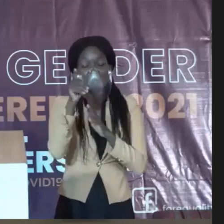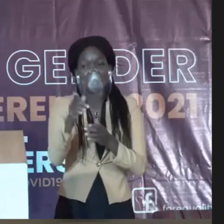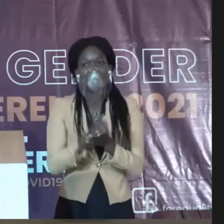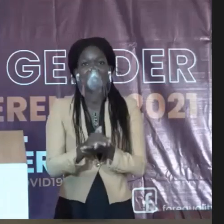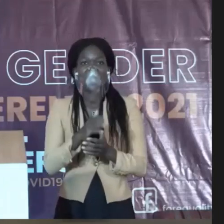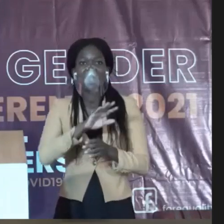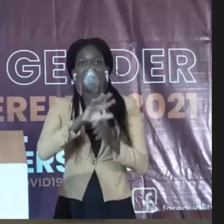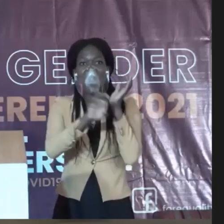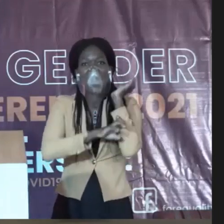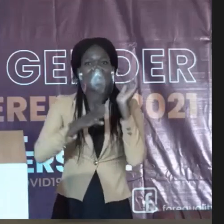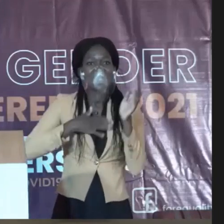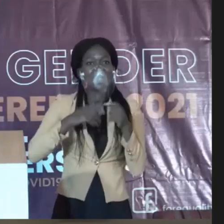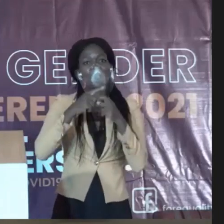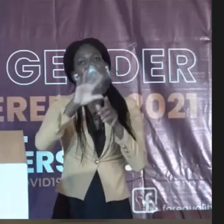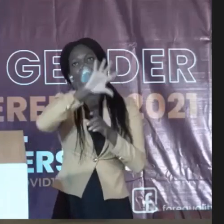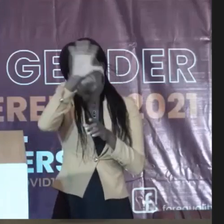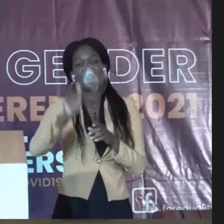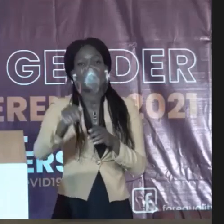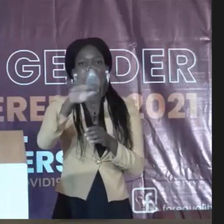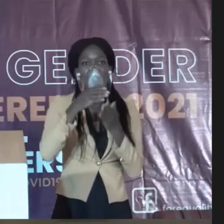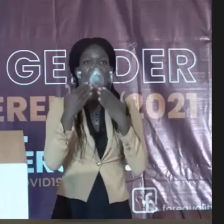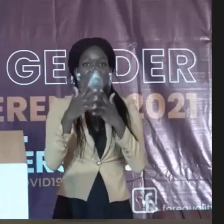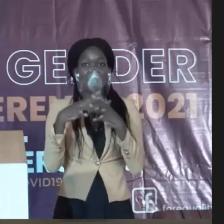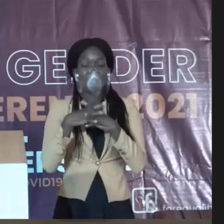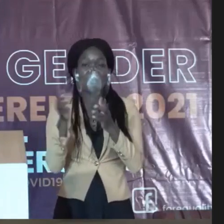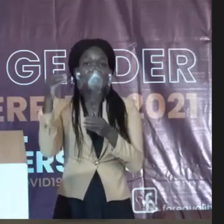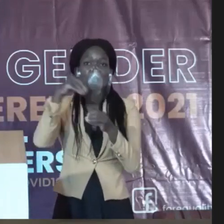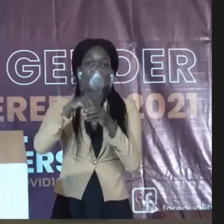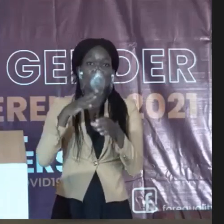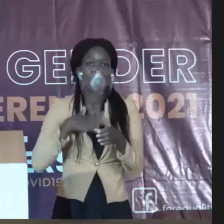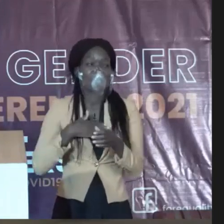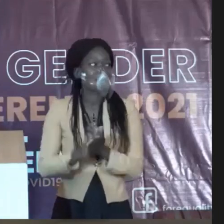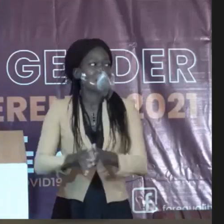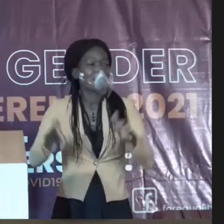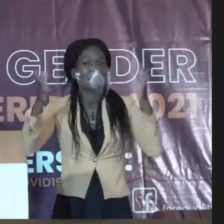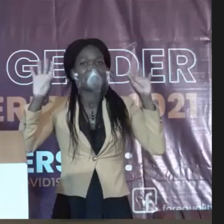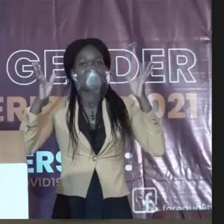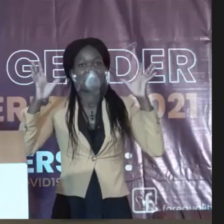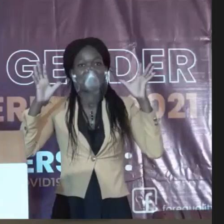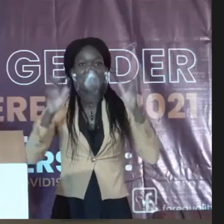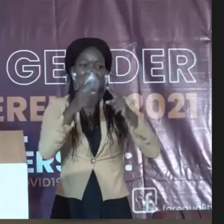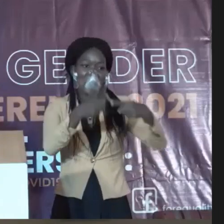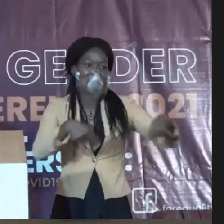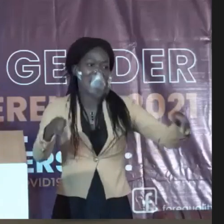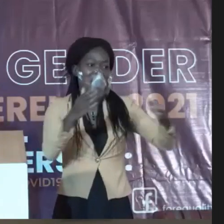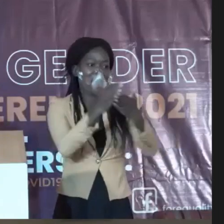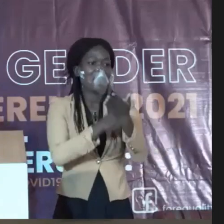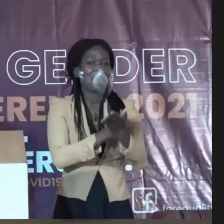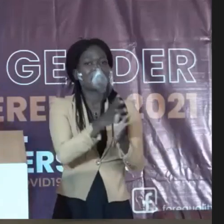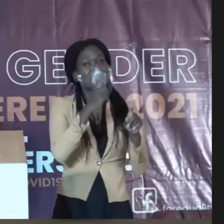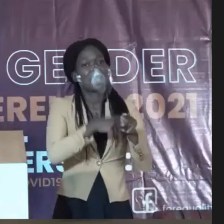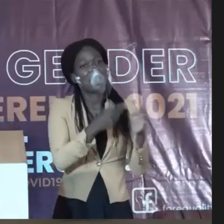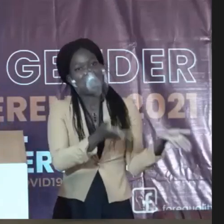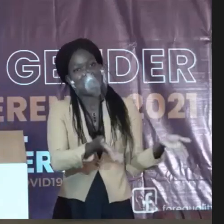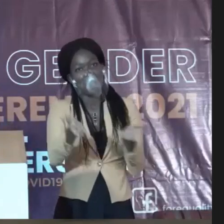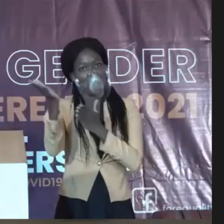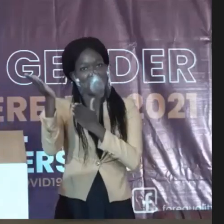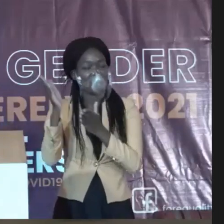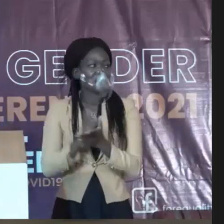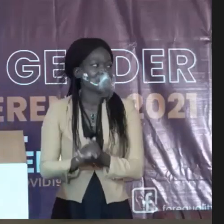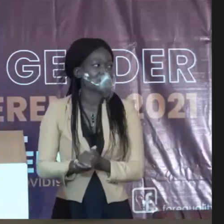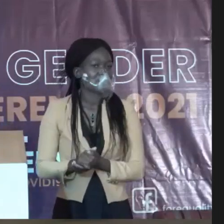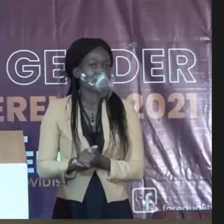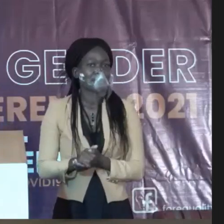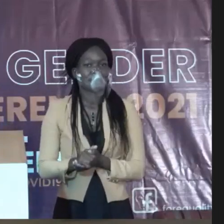in Africa. Thank you very much for joining us. A round of applause for our panelists, please, as they go.